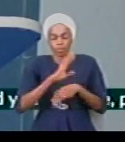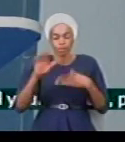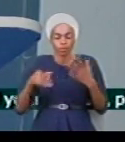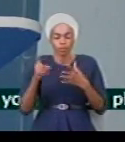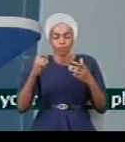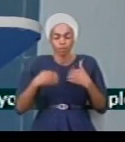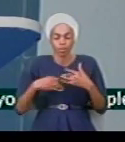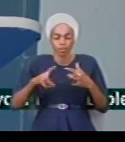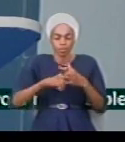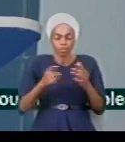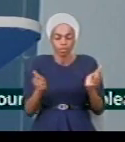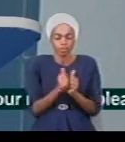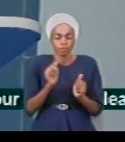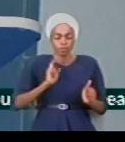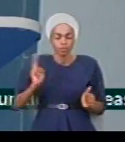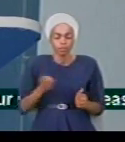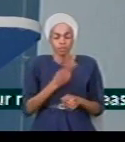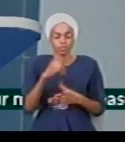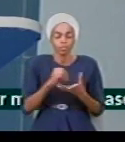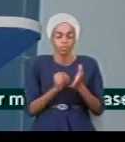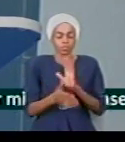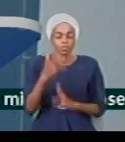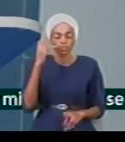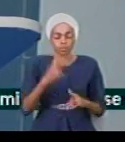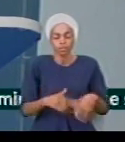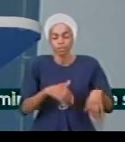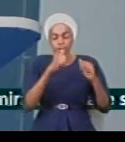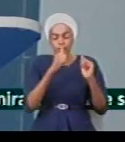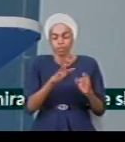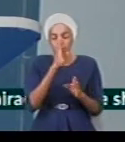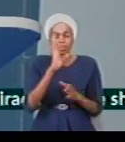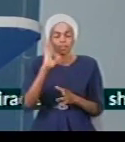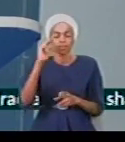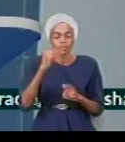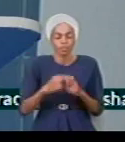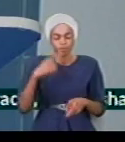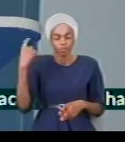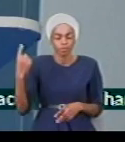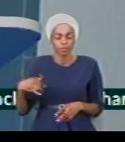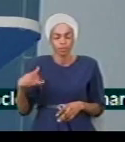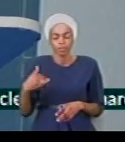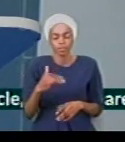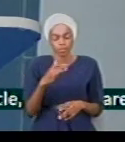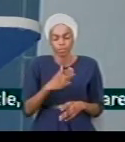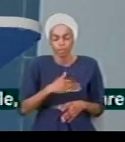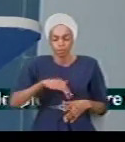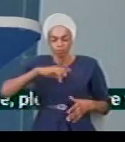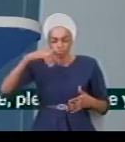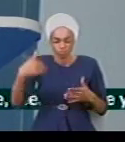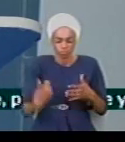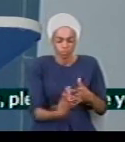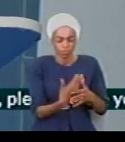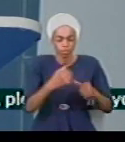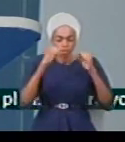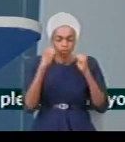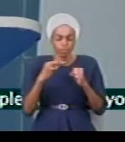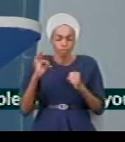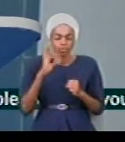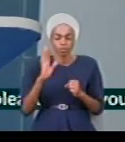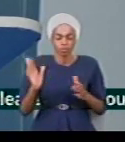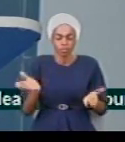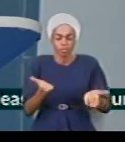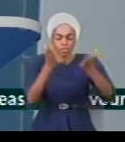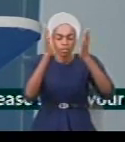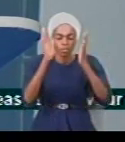name forever. Renew the strength of your servant and prepare us for the blessings of tomorrow. Your name